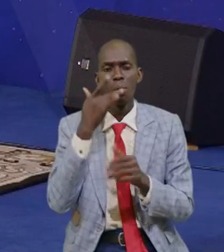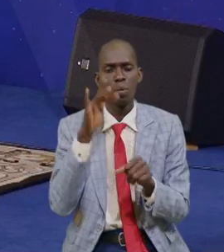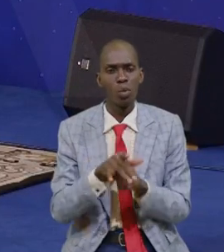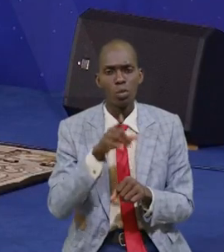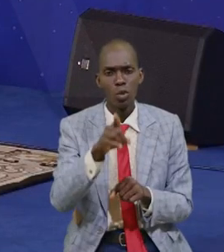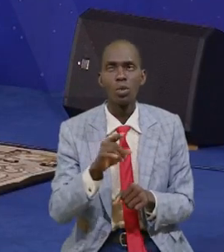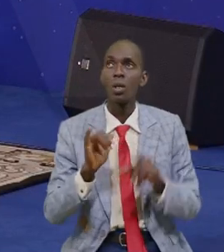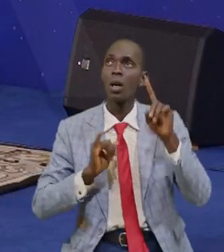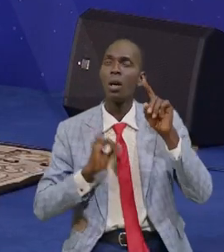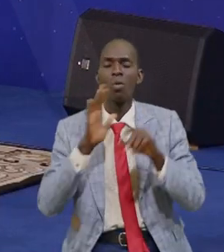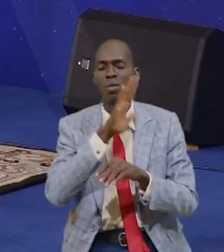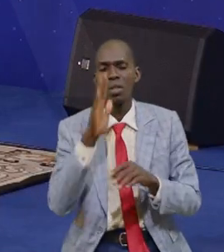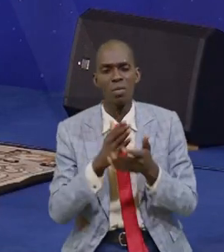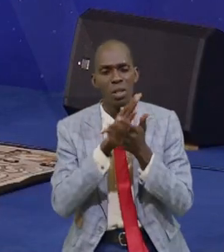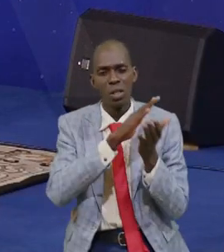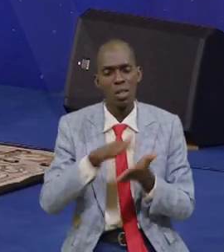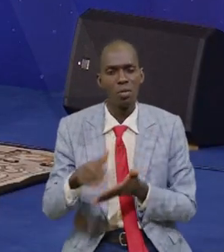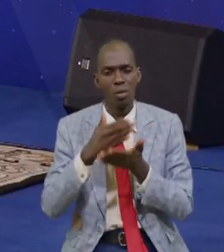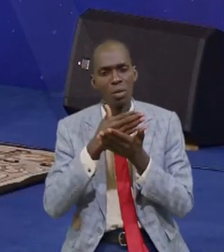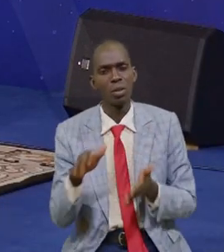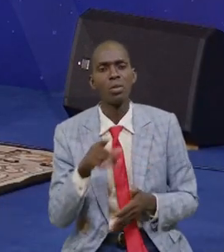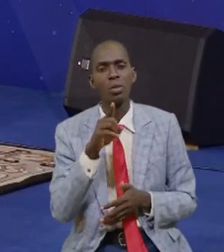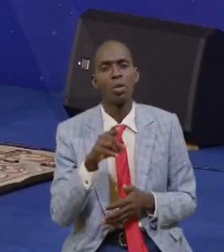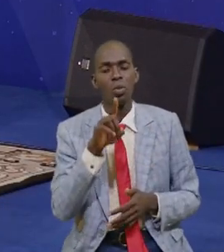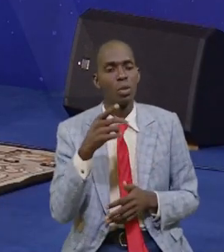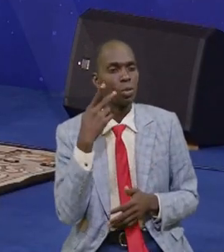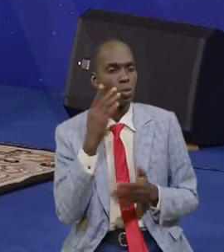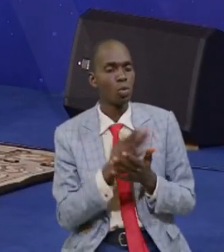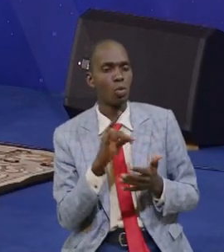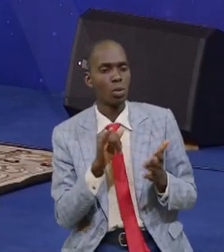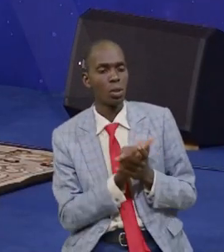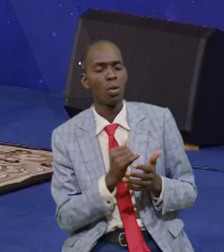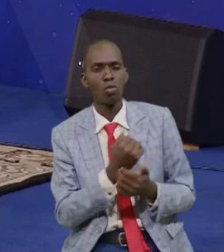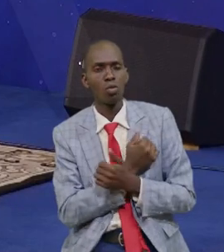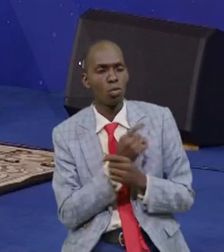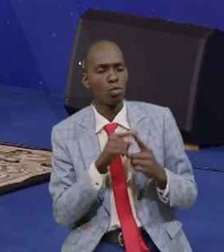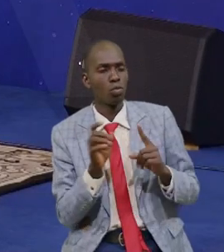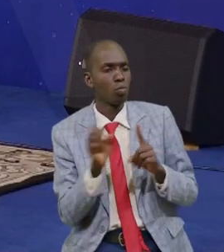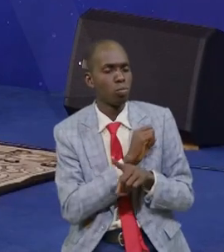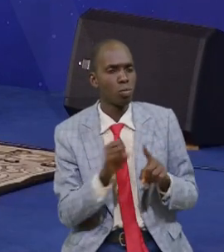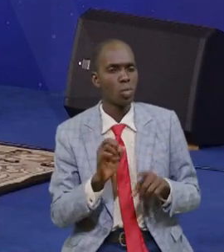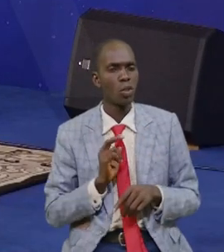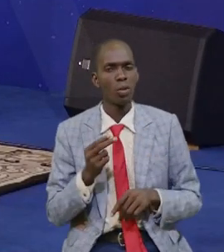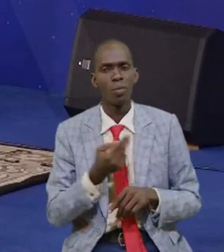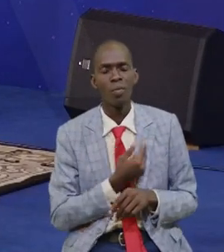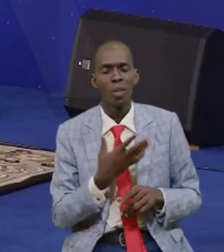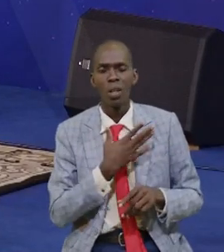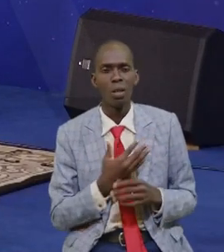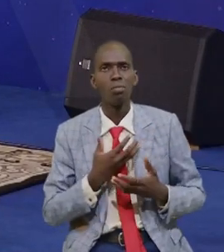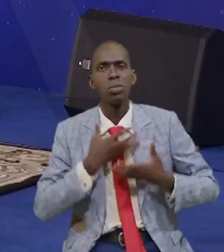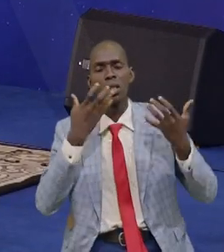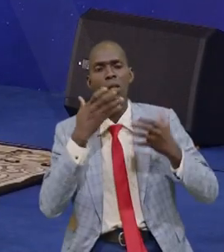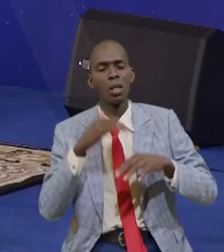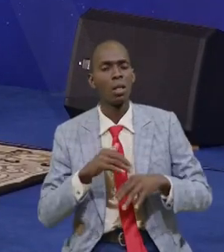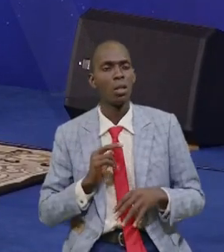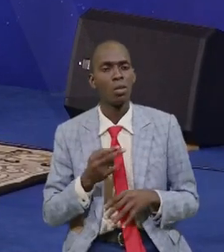I never forsake you. We saw a bully that will bully us down and shout us down. We